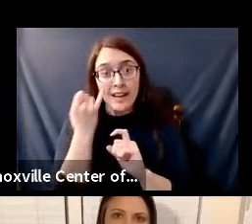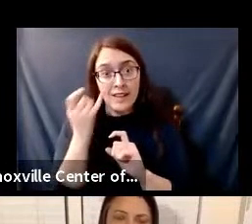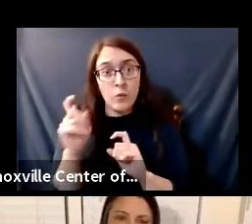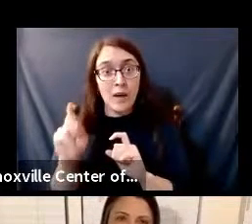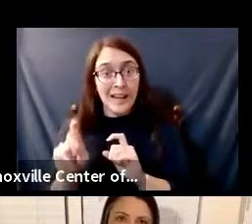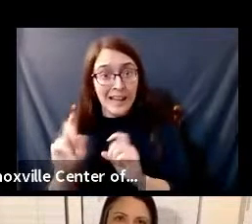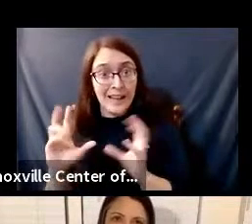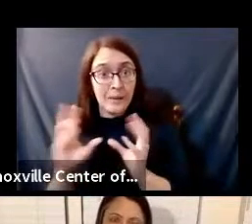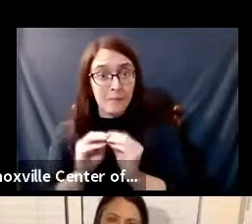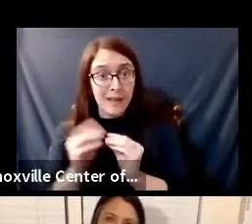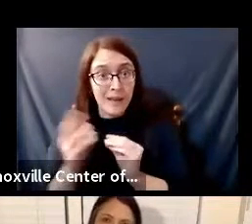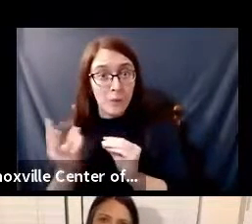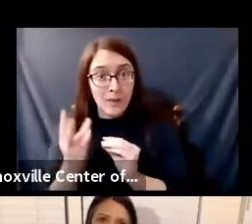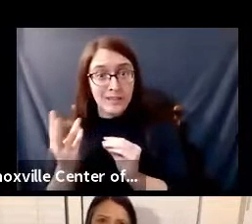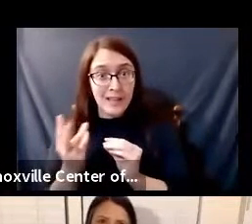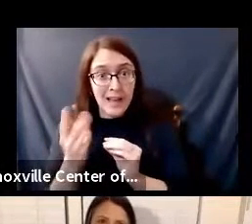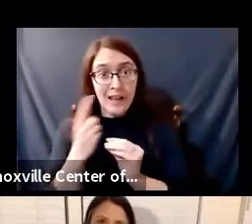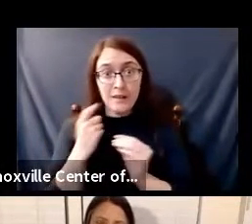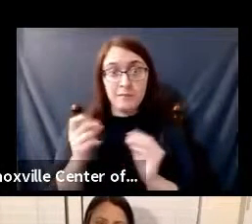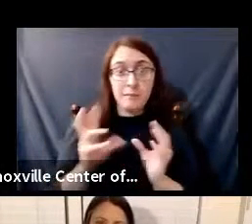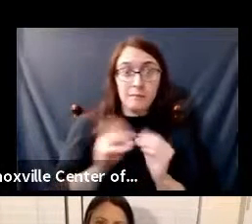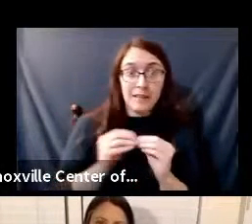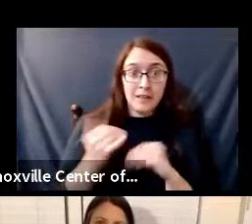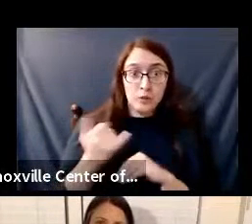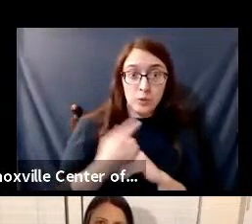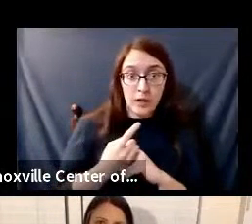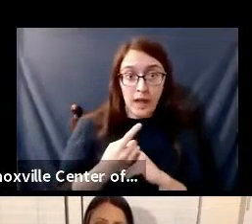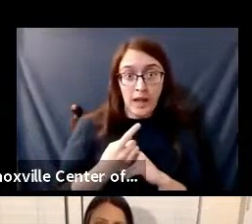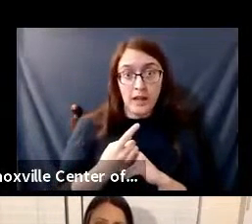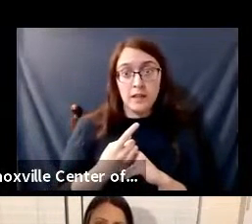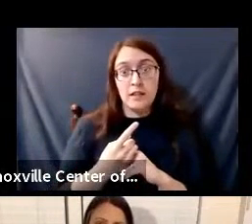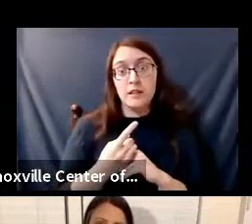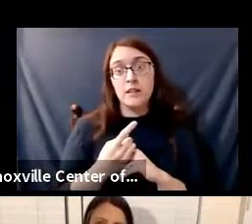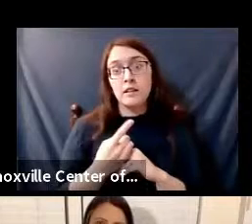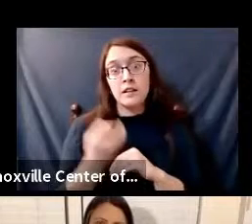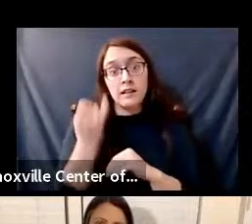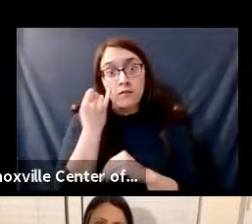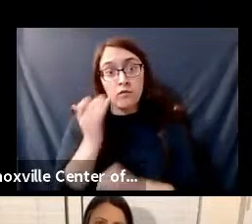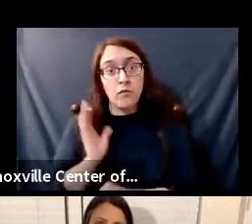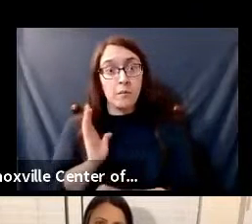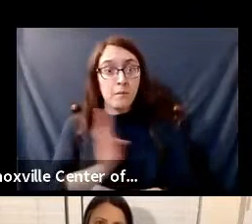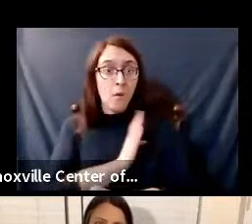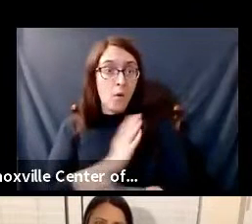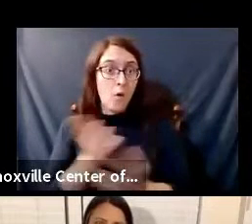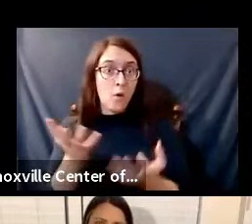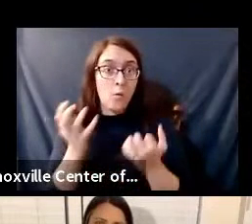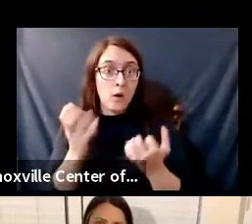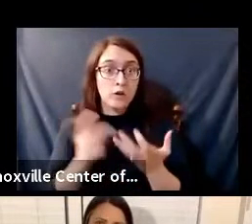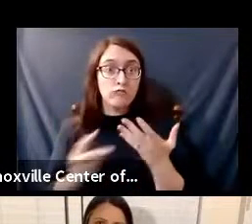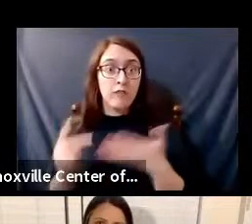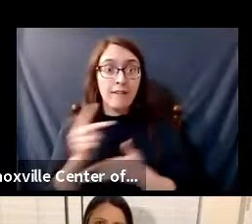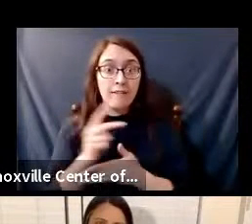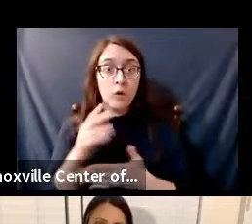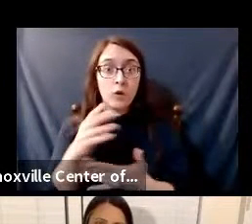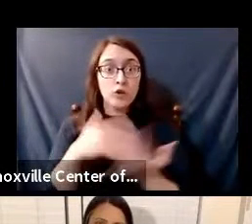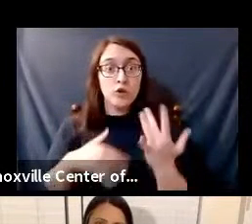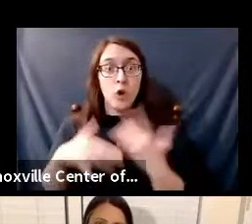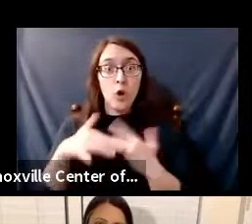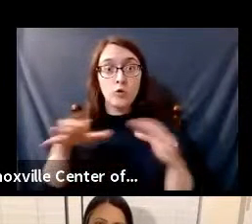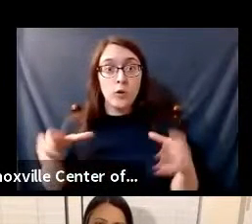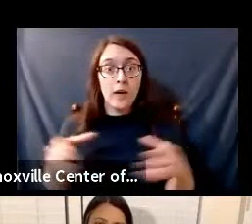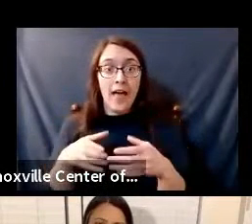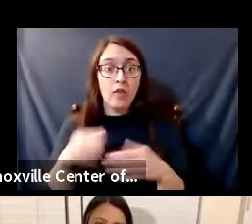Wednesday, since we're having one today. If the board does want to review the social gathering limitation again on Wednesday,